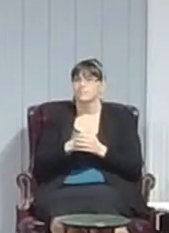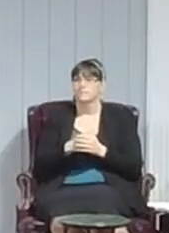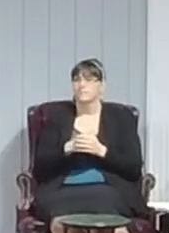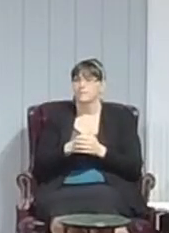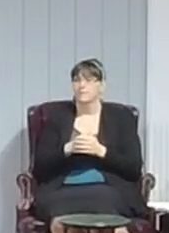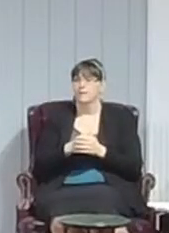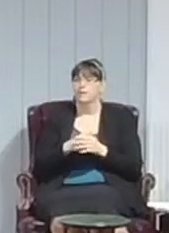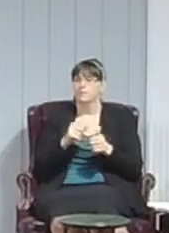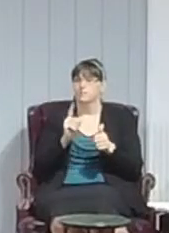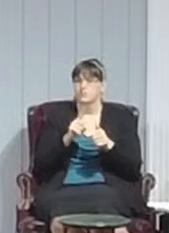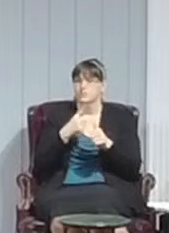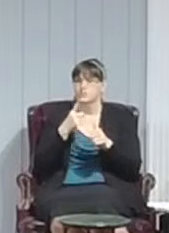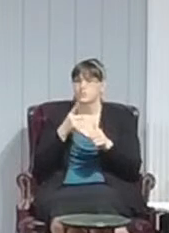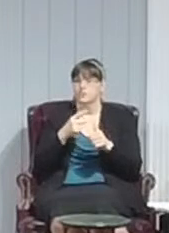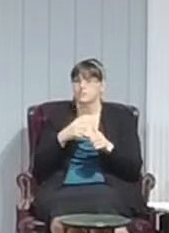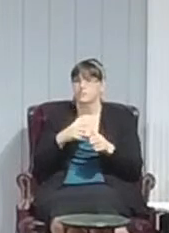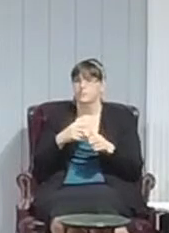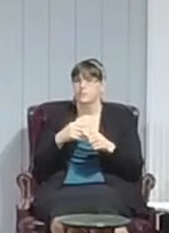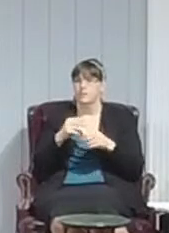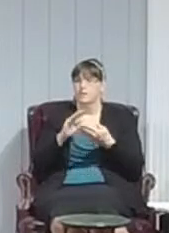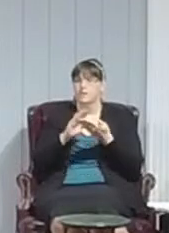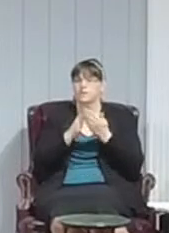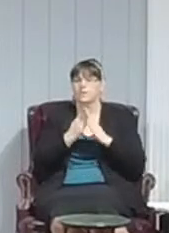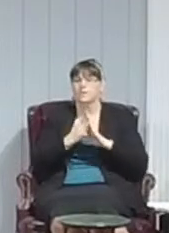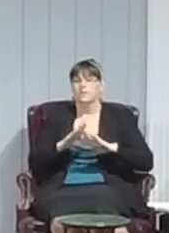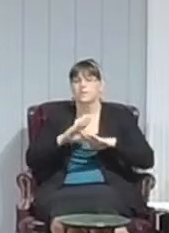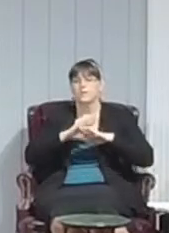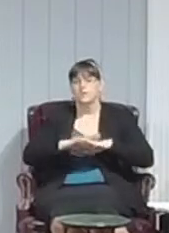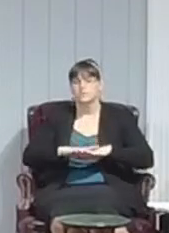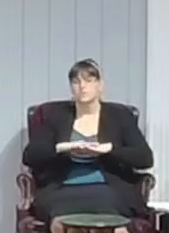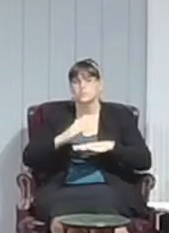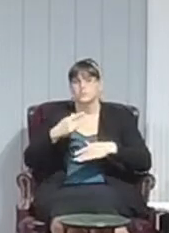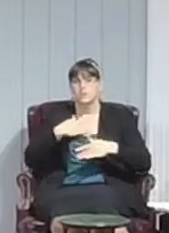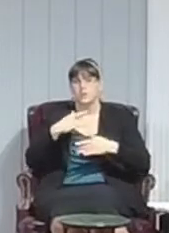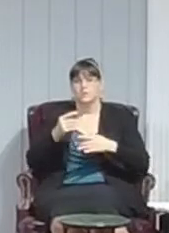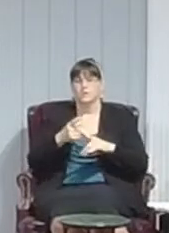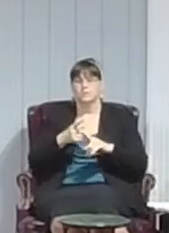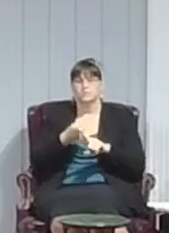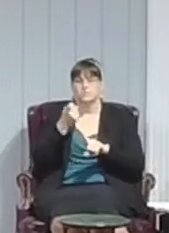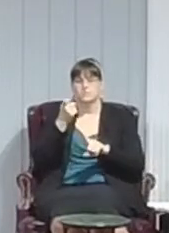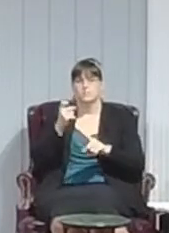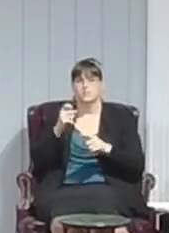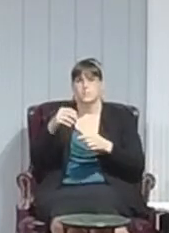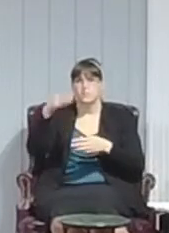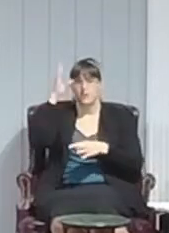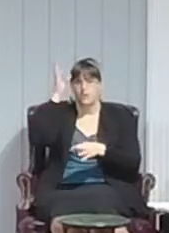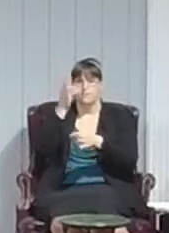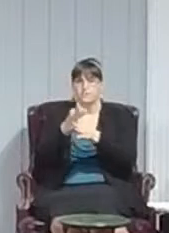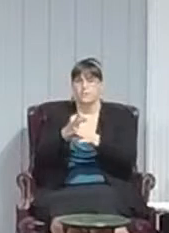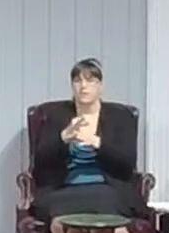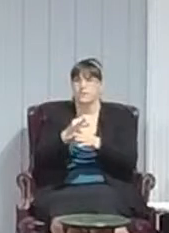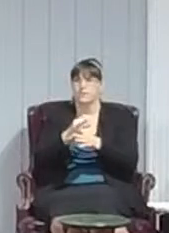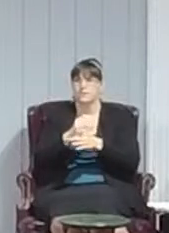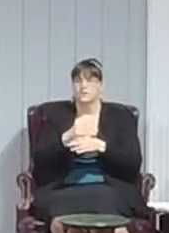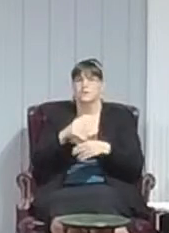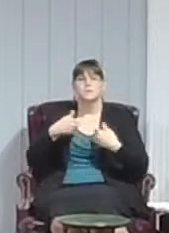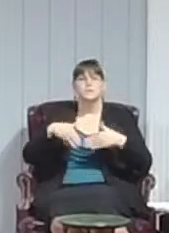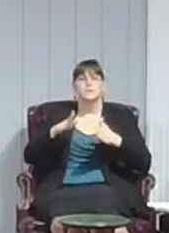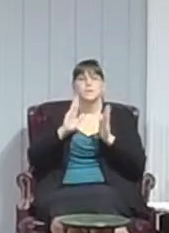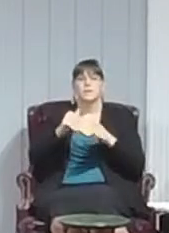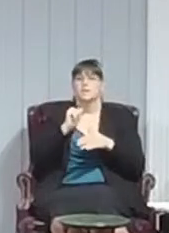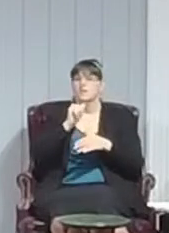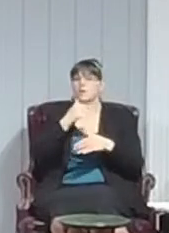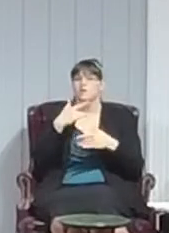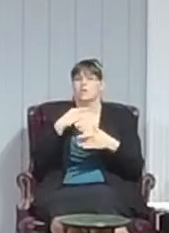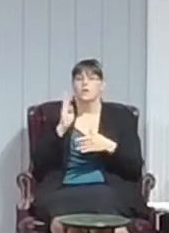all, the untroubled heart comes through faith. So let me read all of John 14 and verse 1. He says, let not your heart